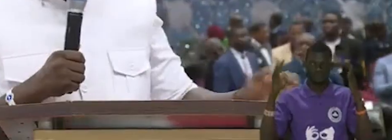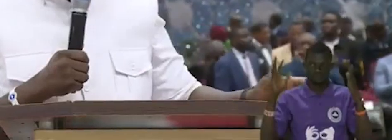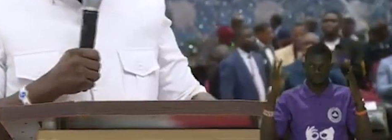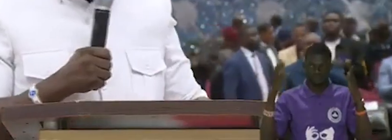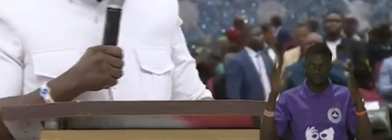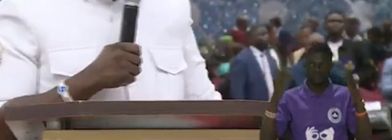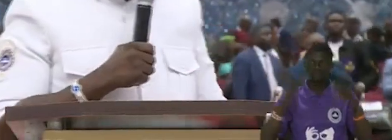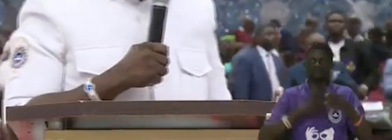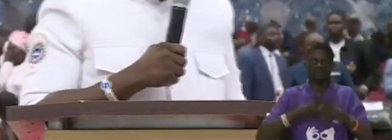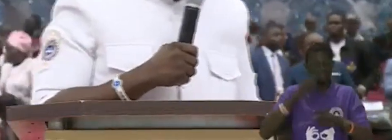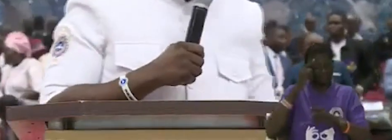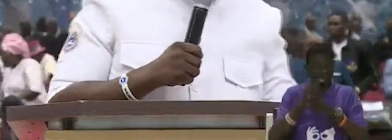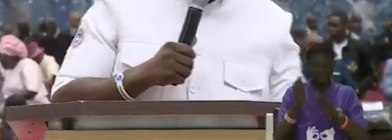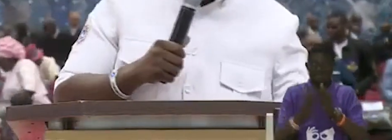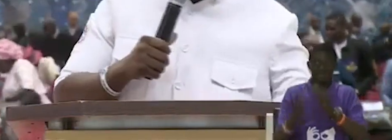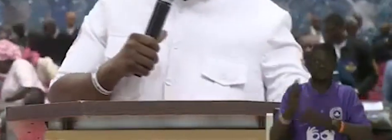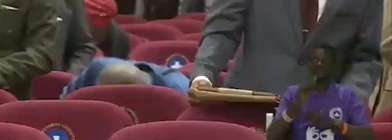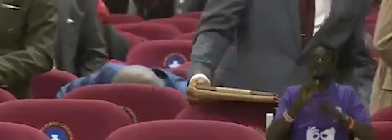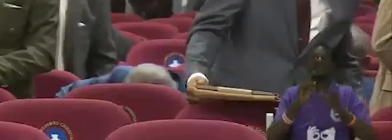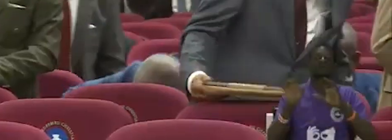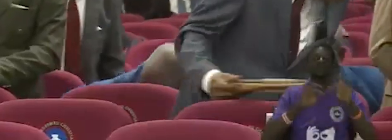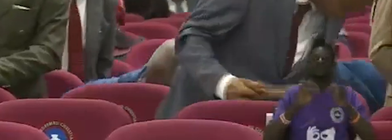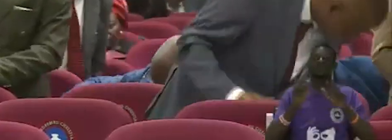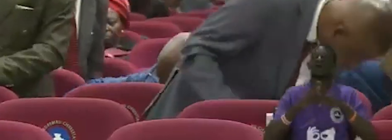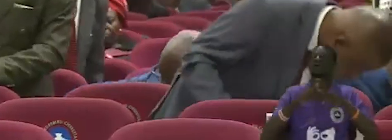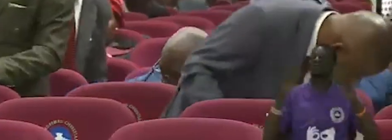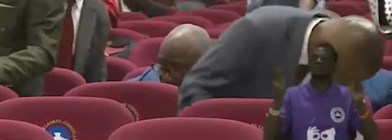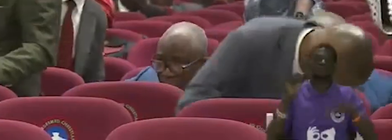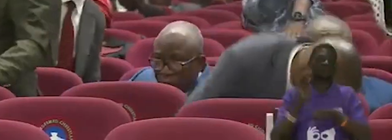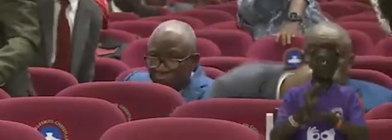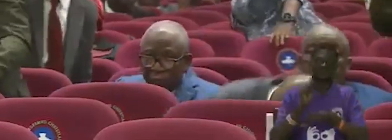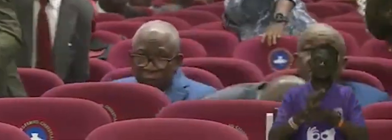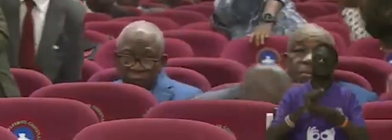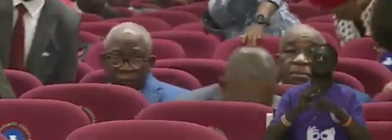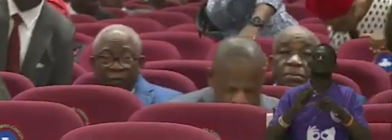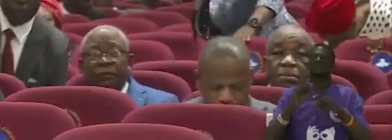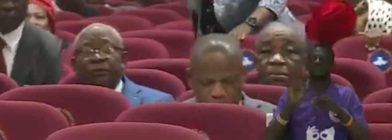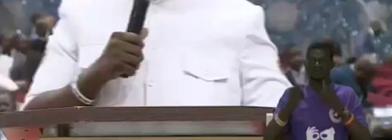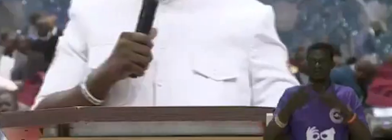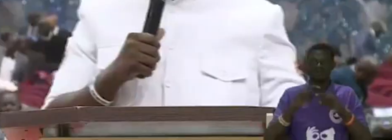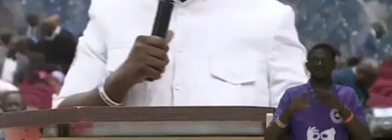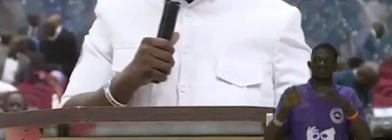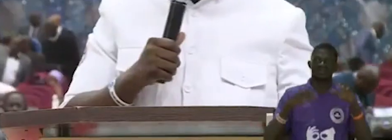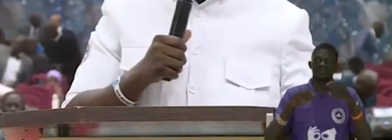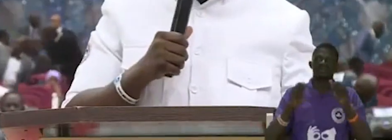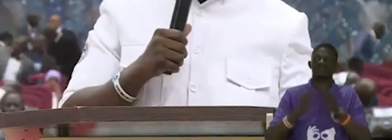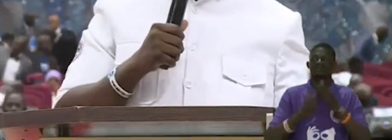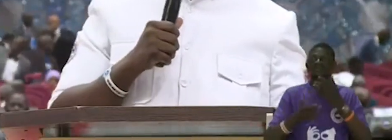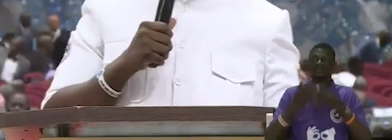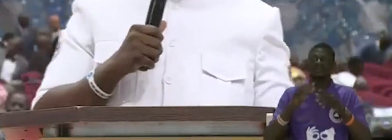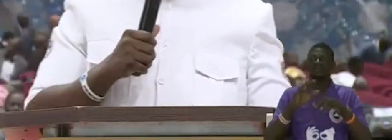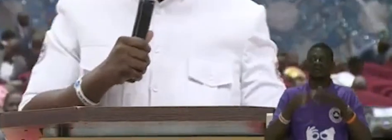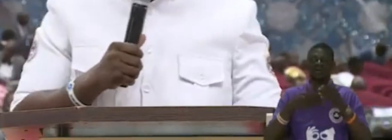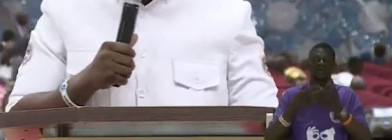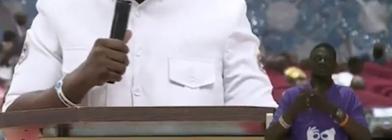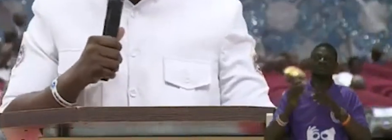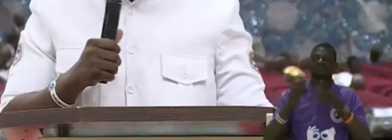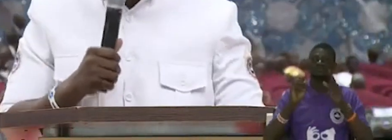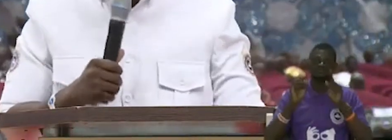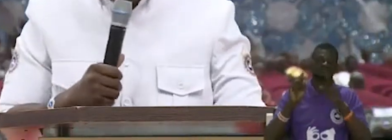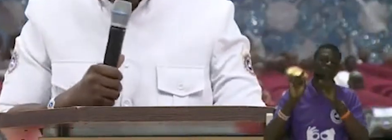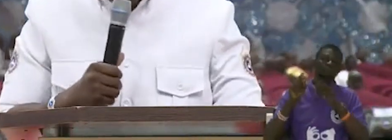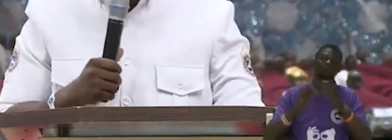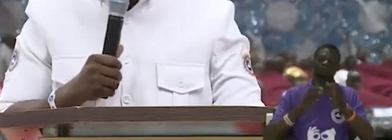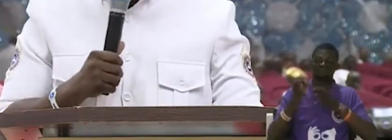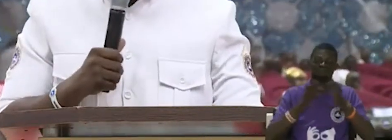My brothers ahead of me have done an amazing work. One came with a cane, one came with action, one came with fire. They were all just going and